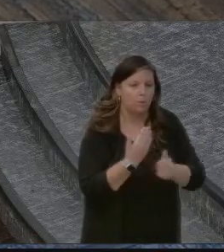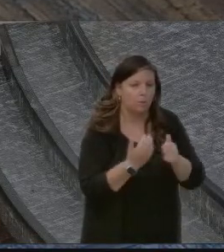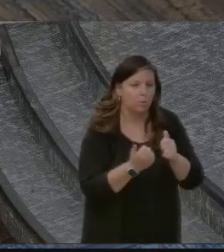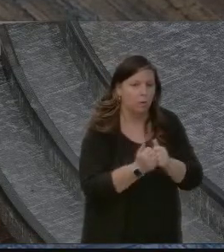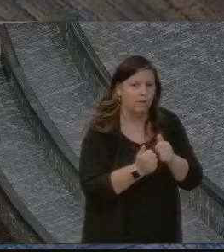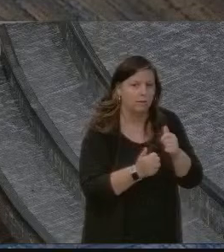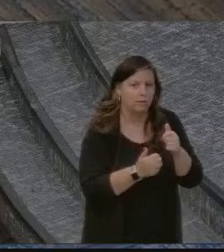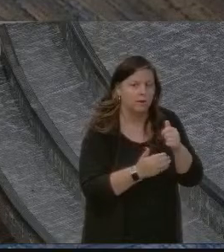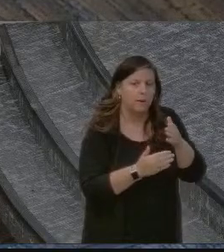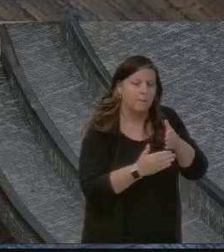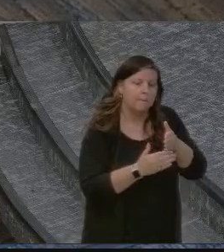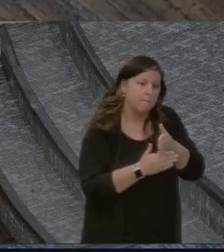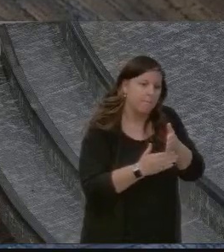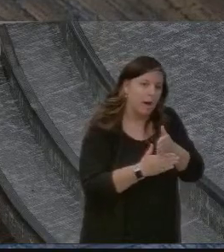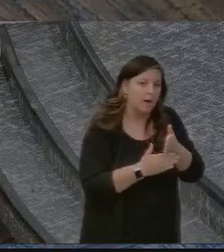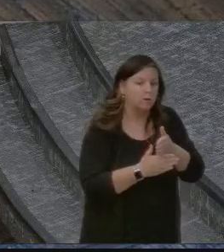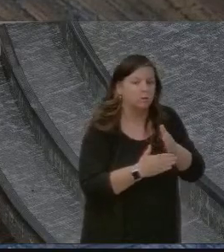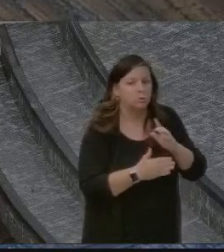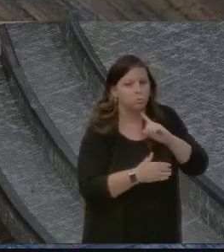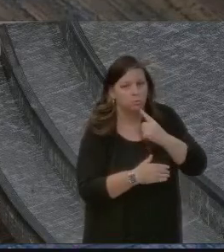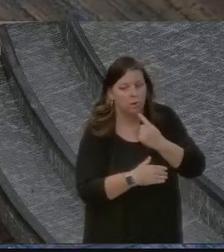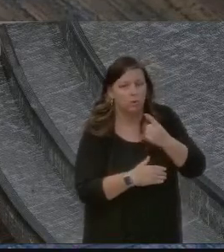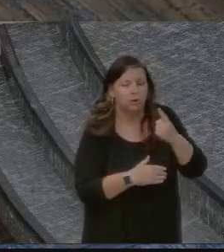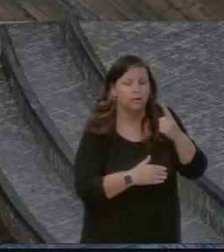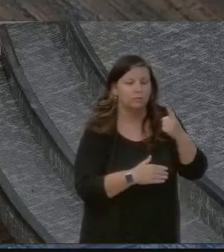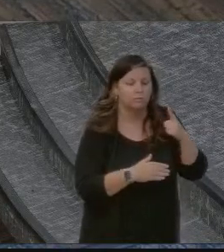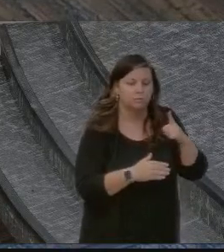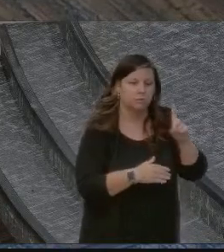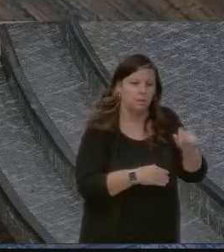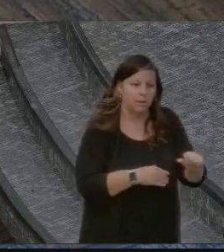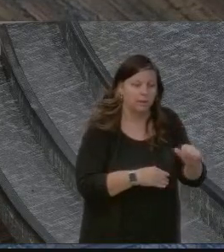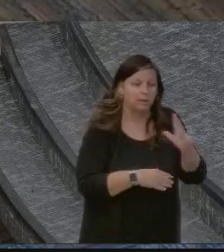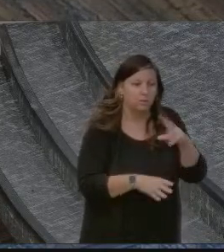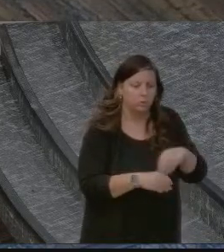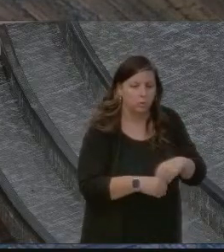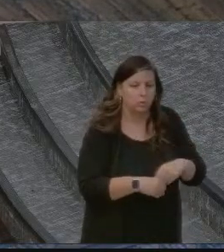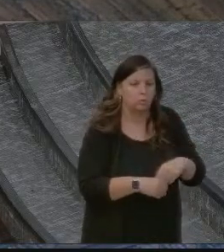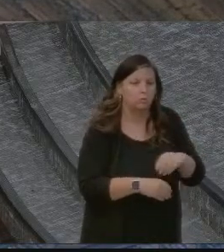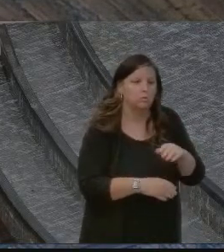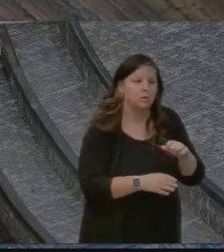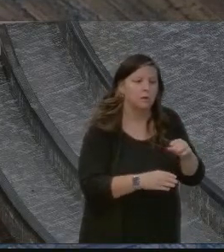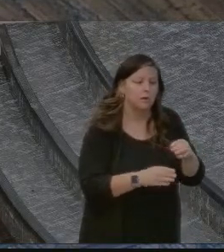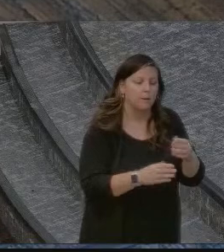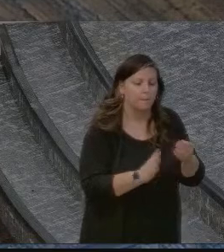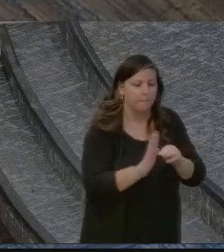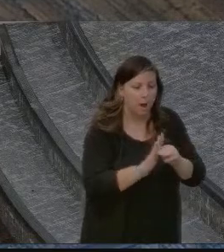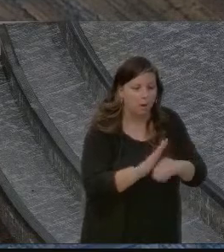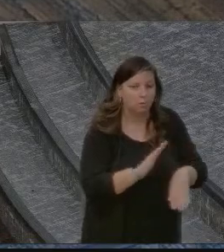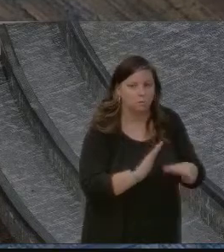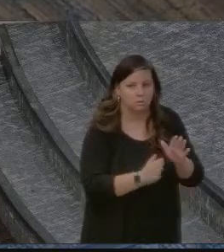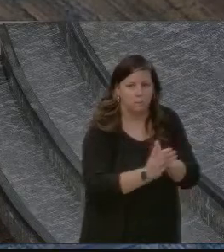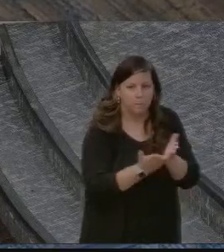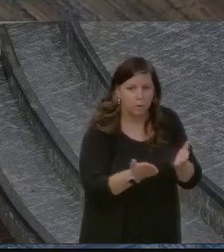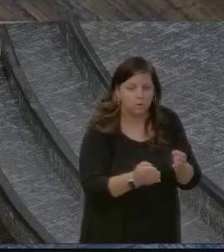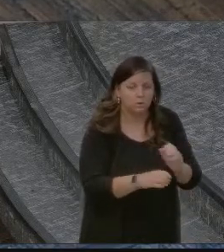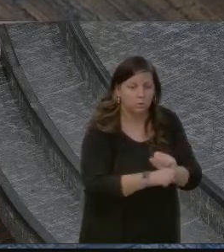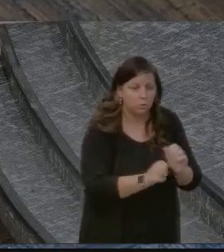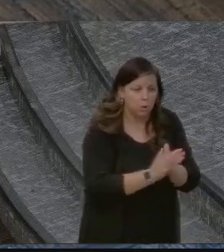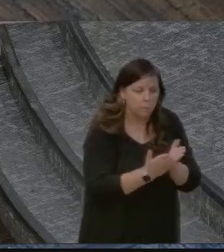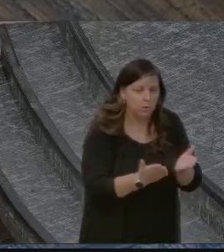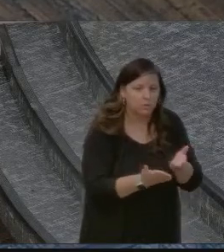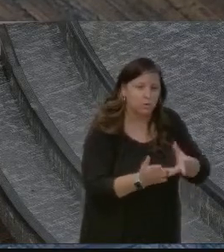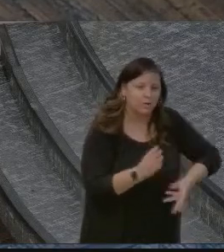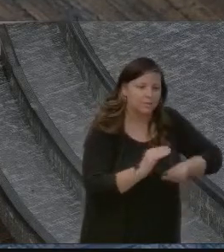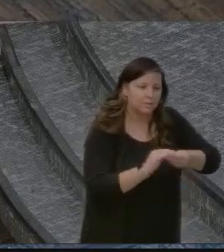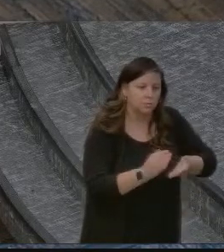the teachers. So it includes novels, it includes workbooks, it includes some digital materials that the teachers can use to prepare for